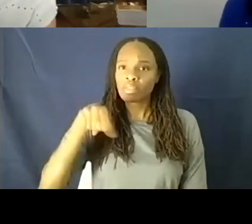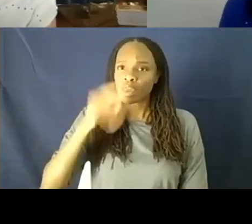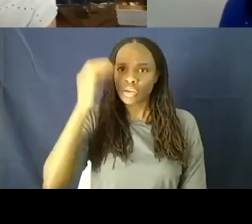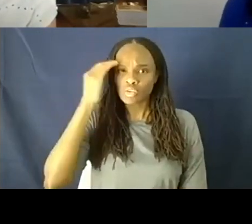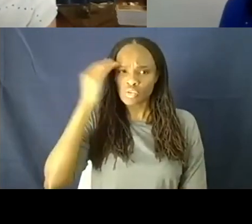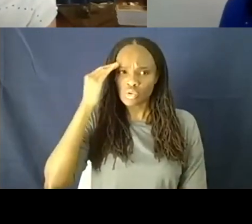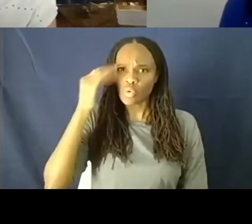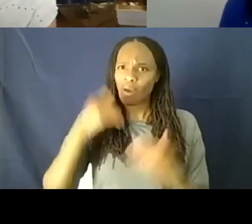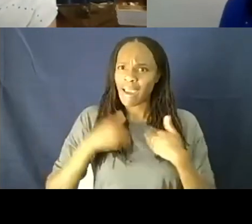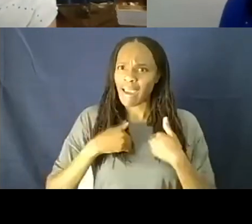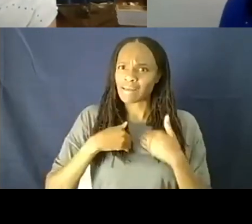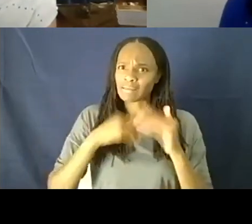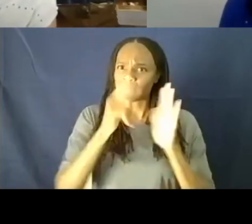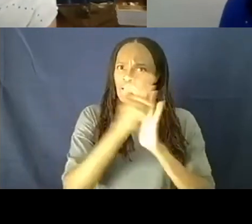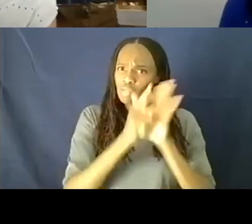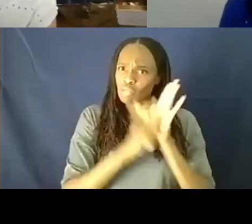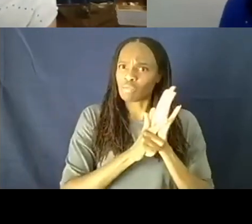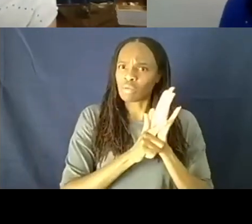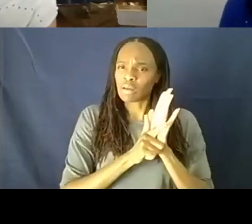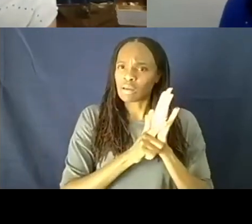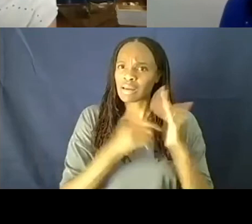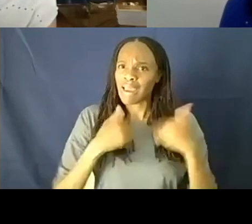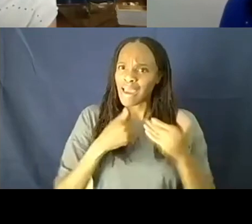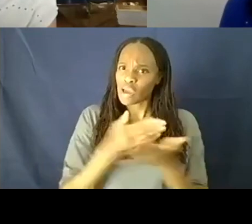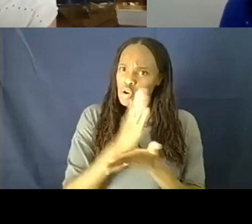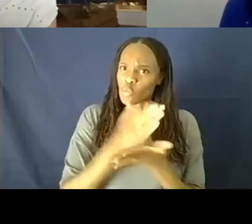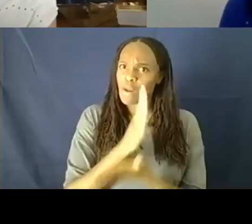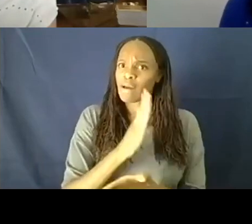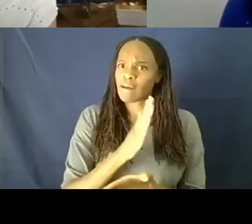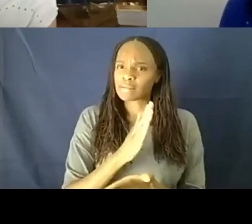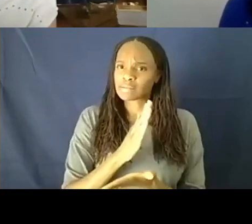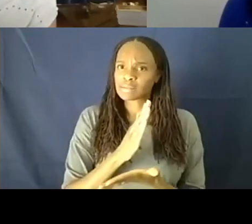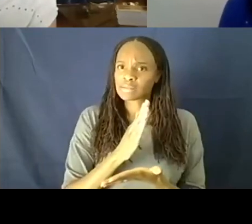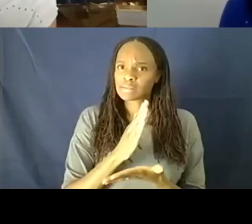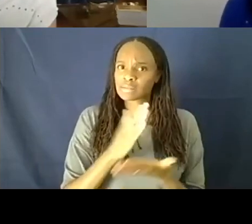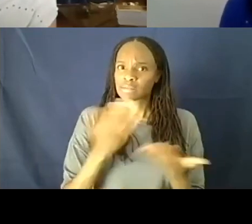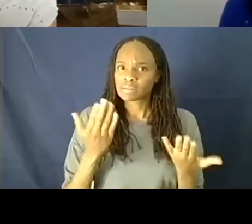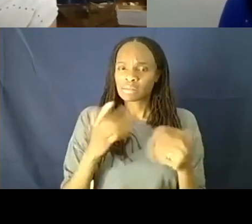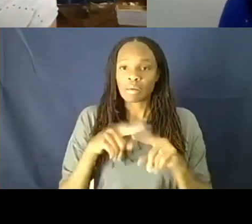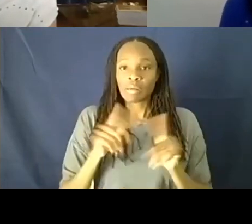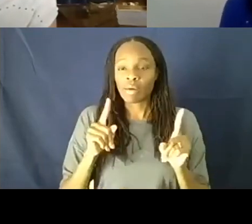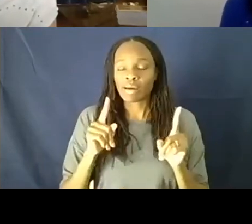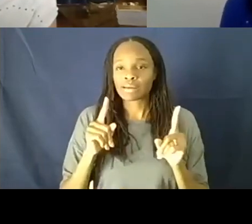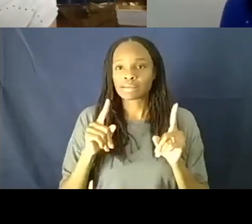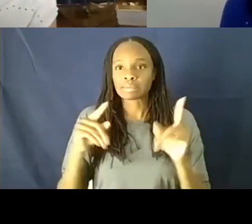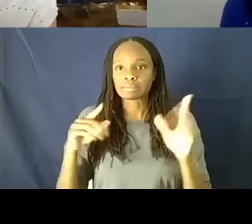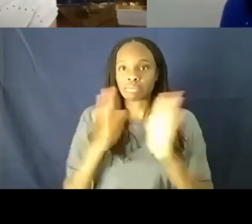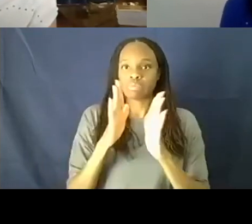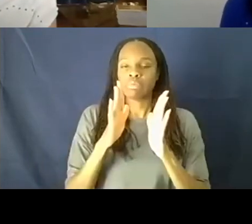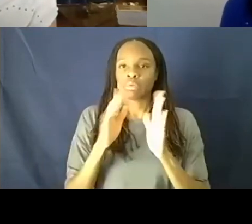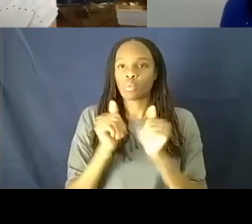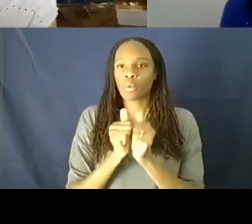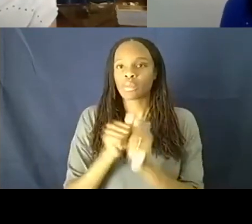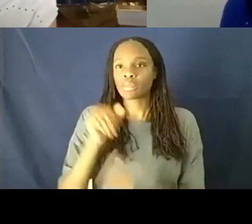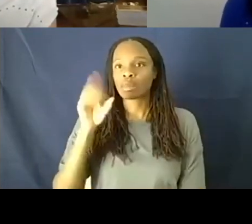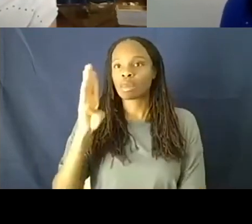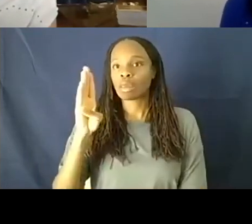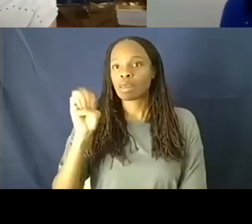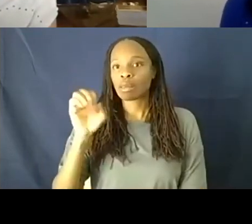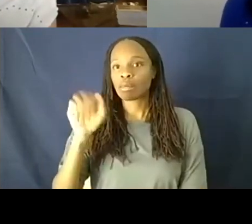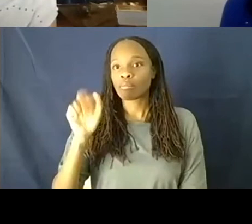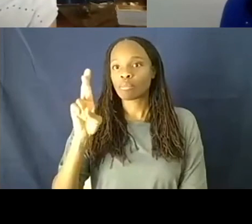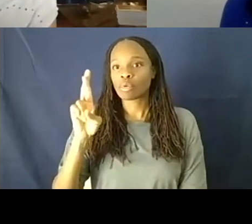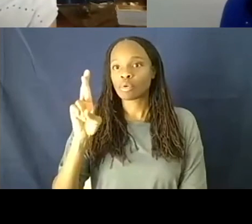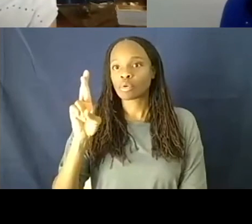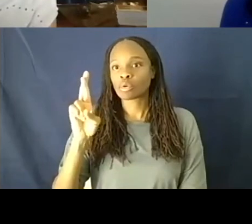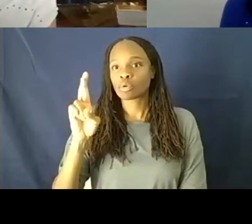place, but simply ran up against obstacles and bureaucrats. And I'm a bureaucrat myself, but there's a positive and a